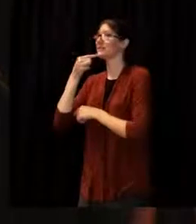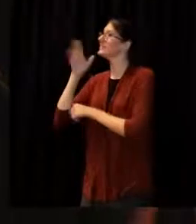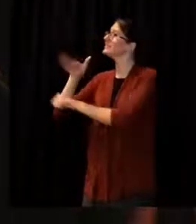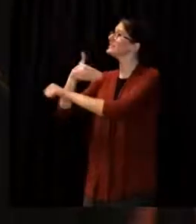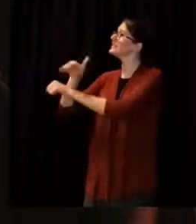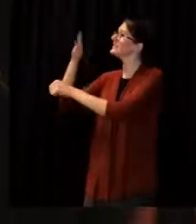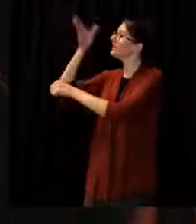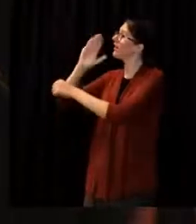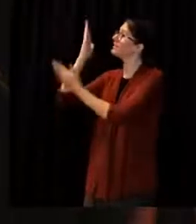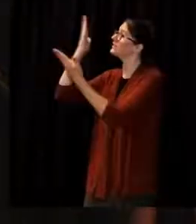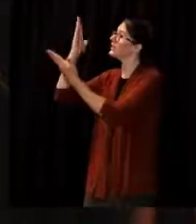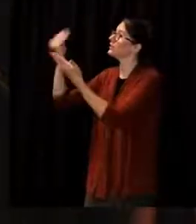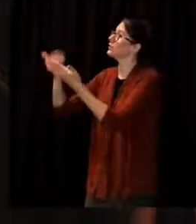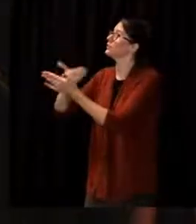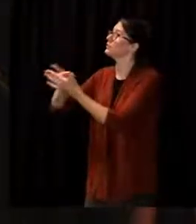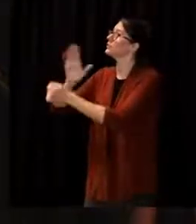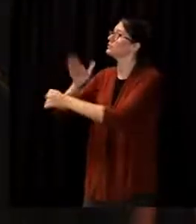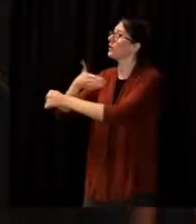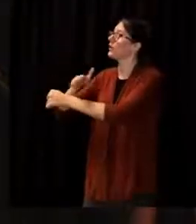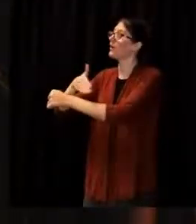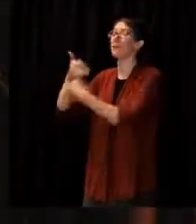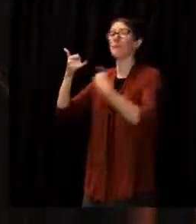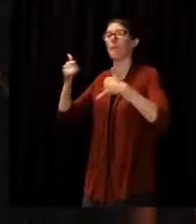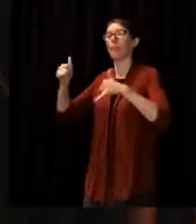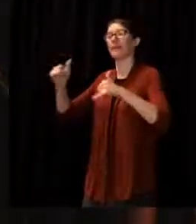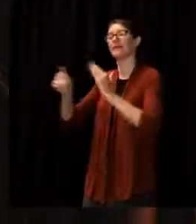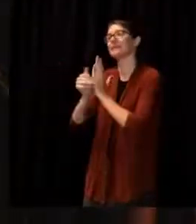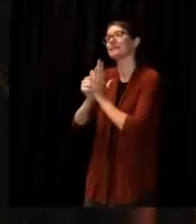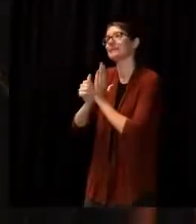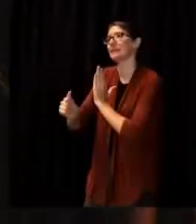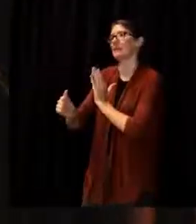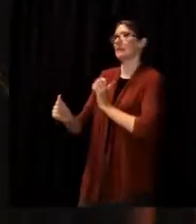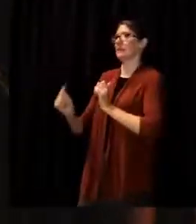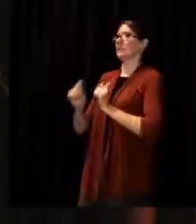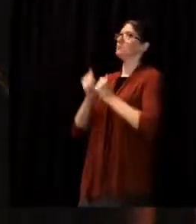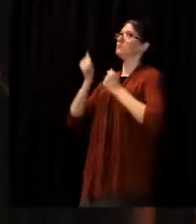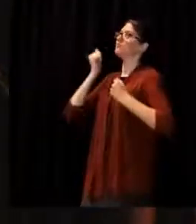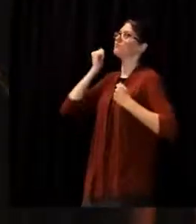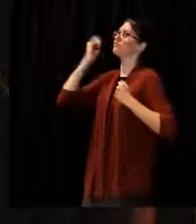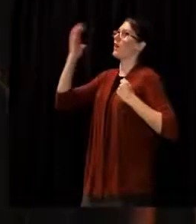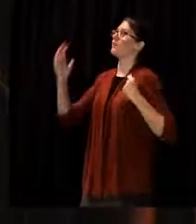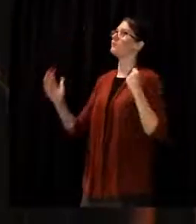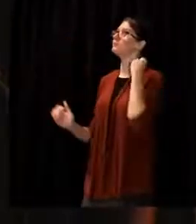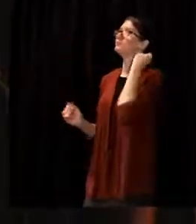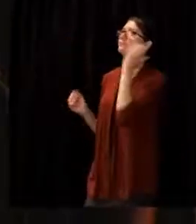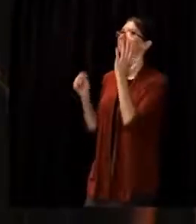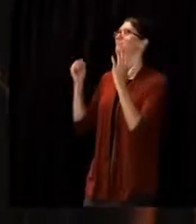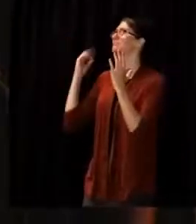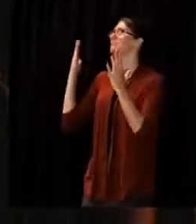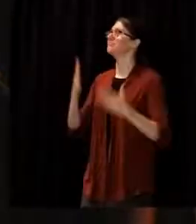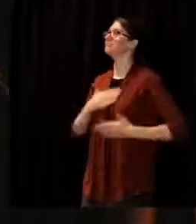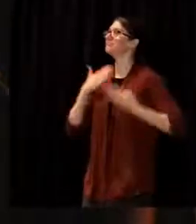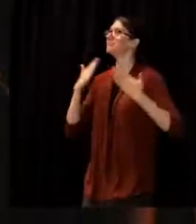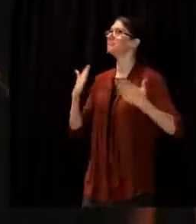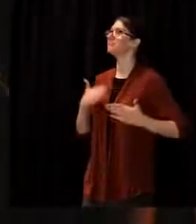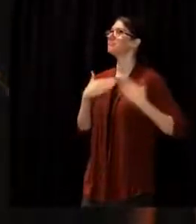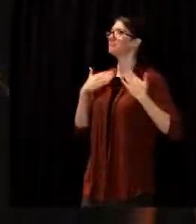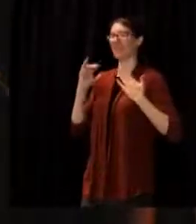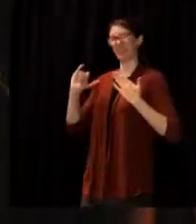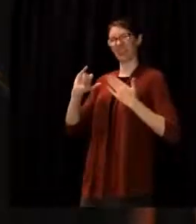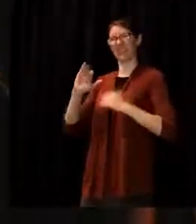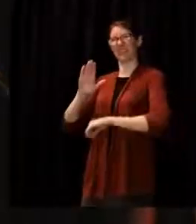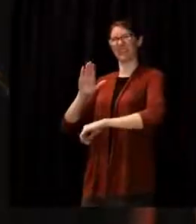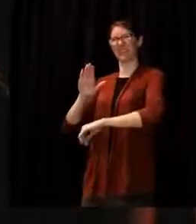then the psalmist says this, play skillfully with a shout of joy. That idea about play skillfully, it's bring